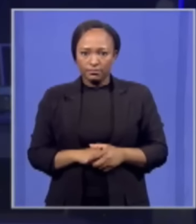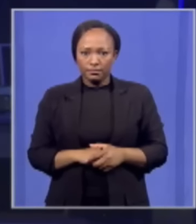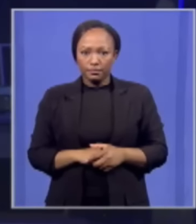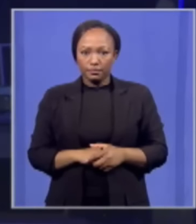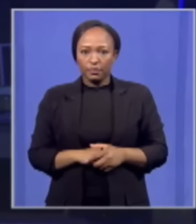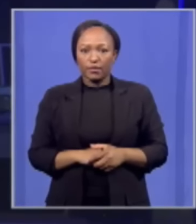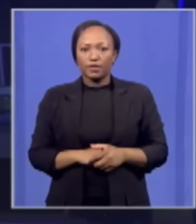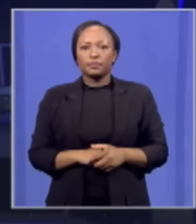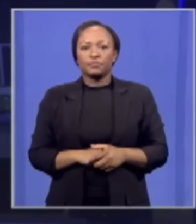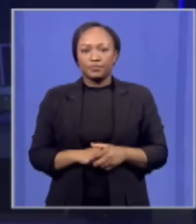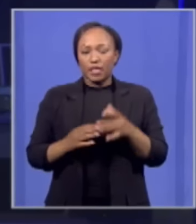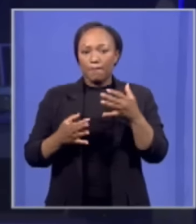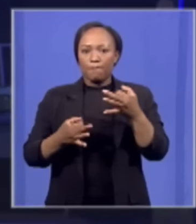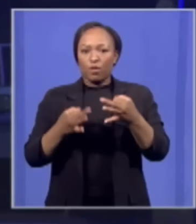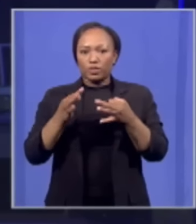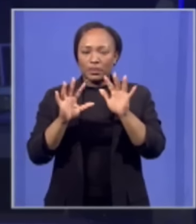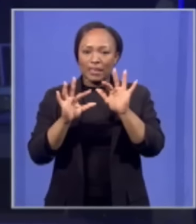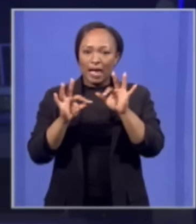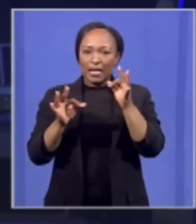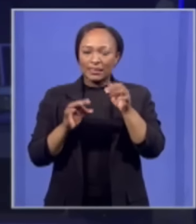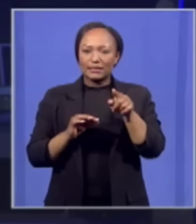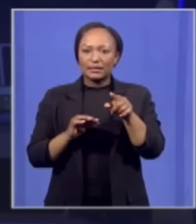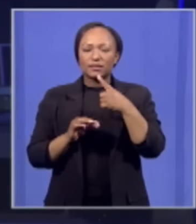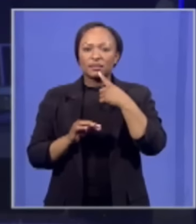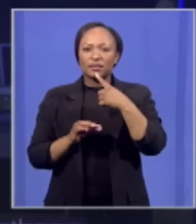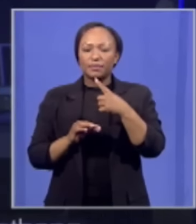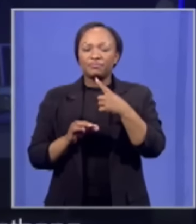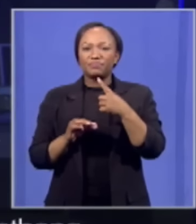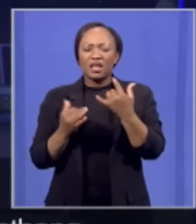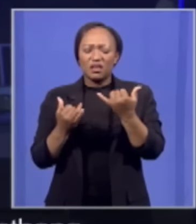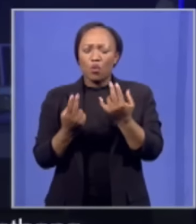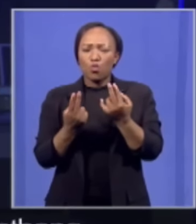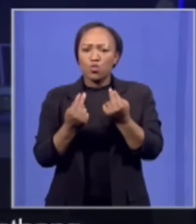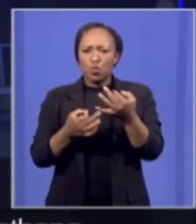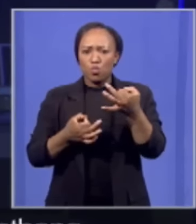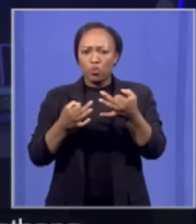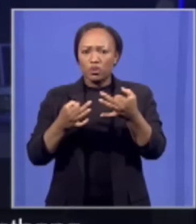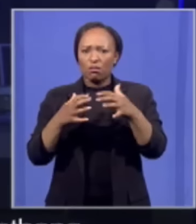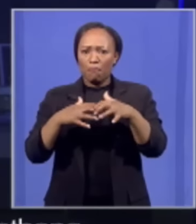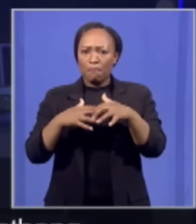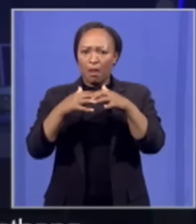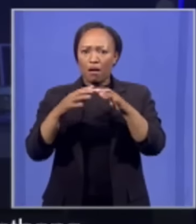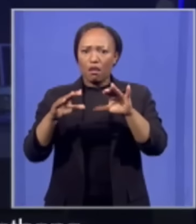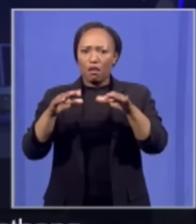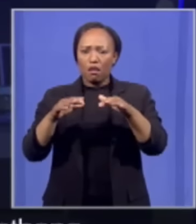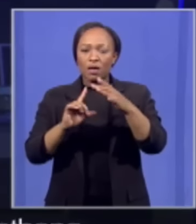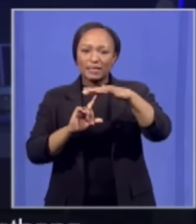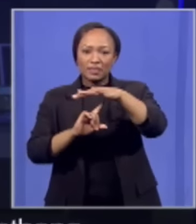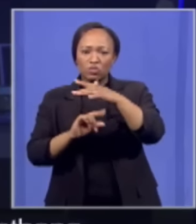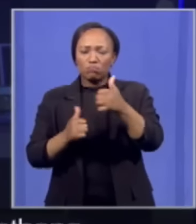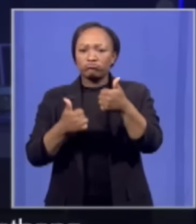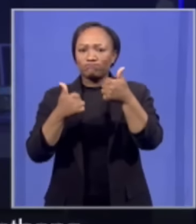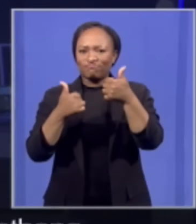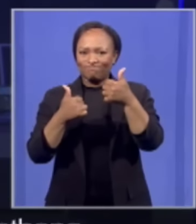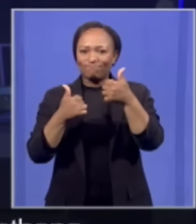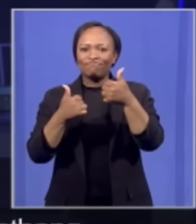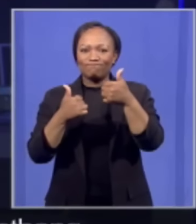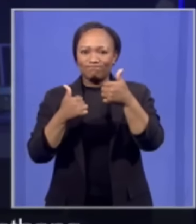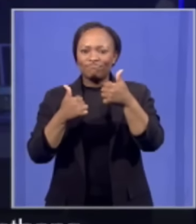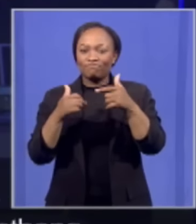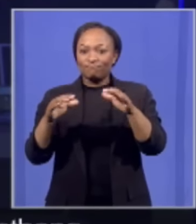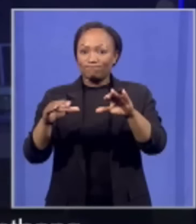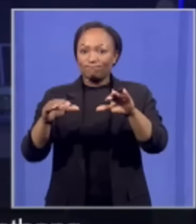Ditaba tsa dipolotiki di re moga o sa tswa thewa wa Unite for Change o maemong a matle haholo pele ho dikgetho tse tlang tsa makgotlametse. Moga